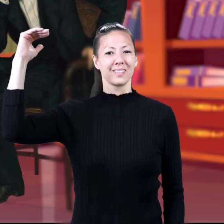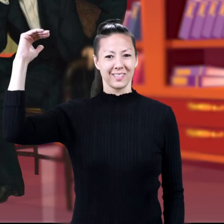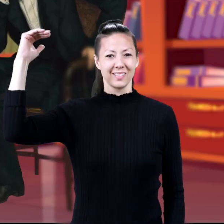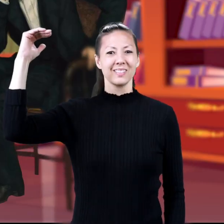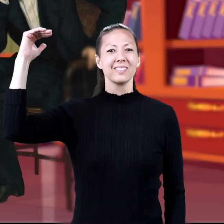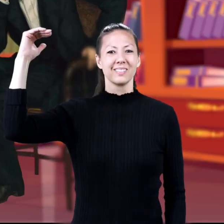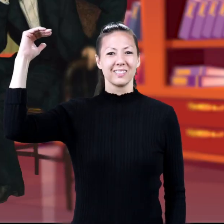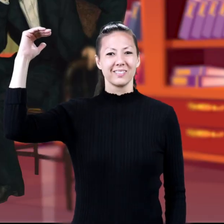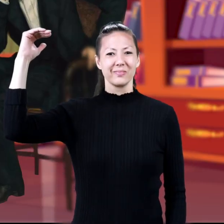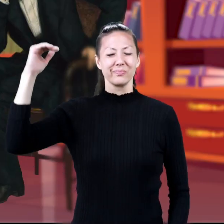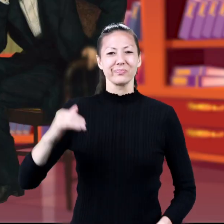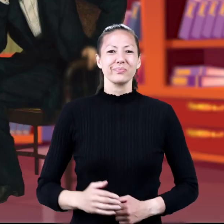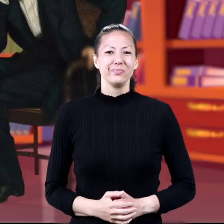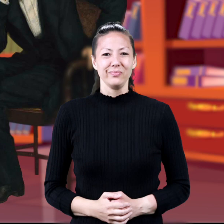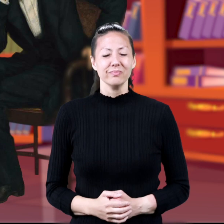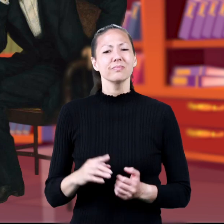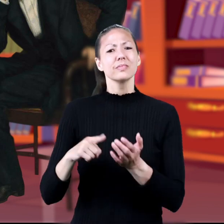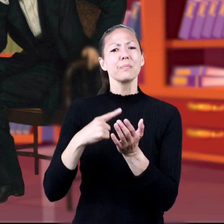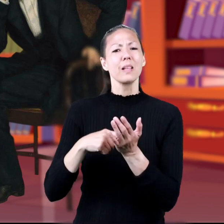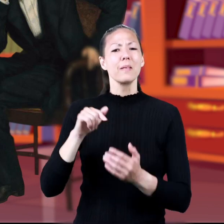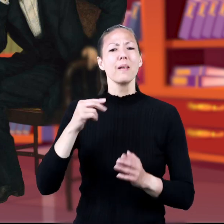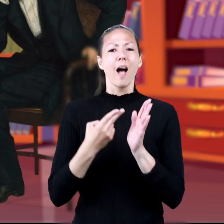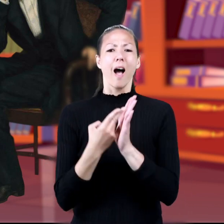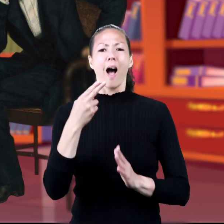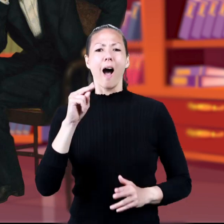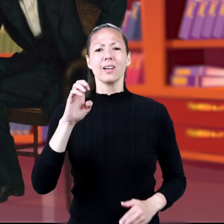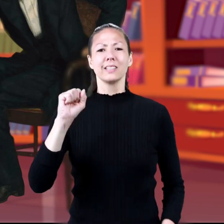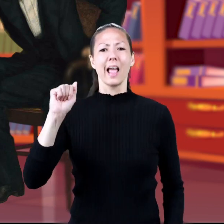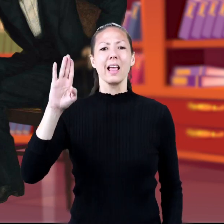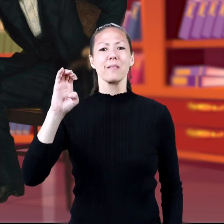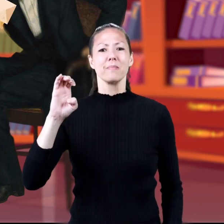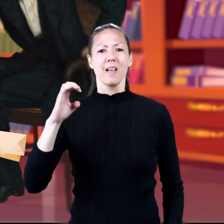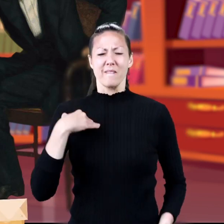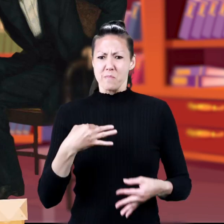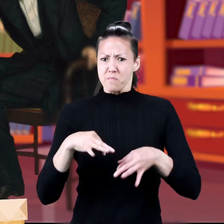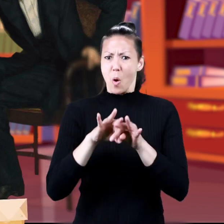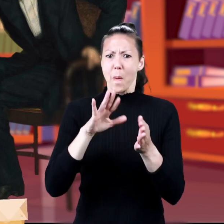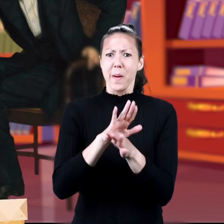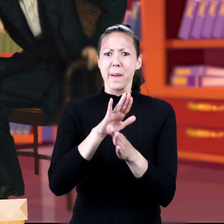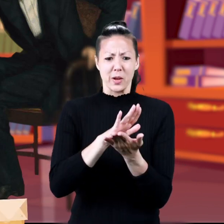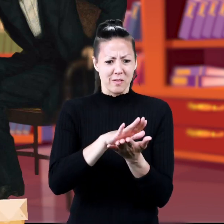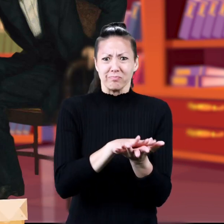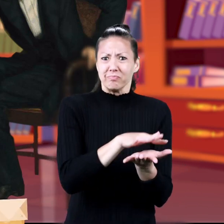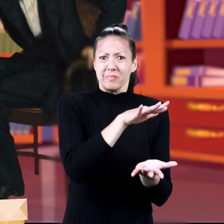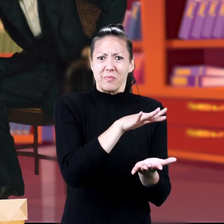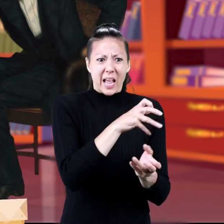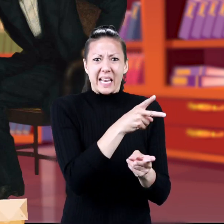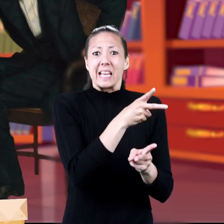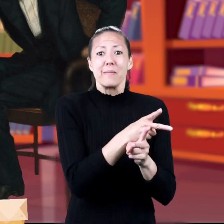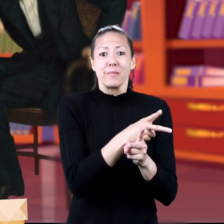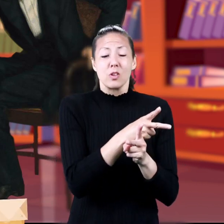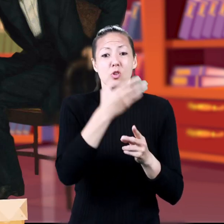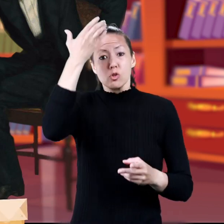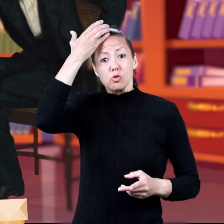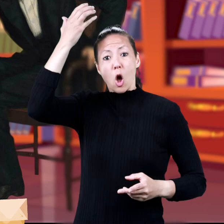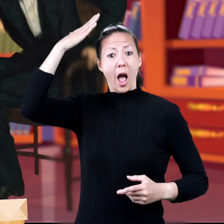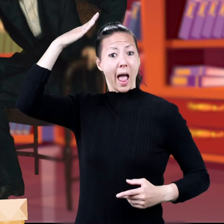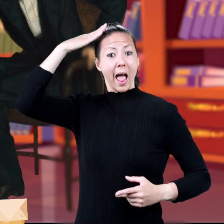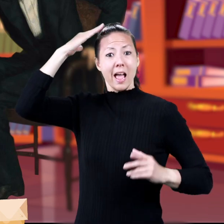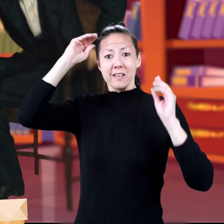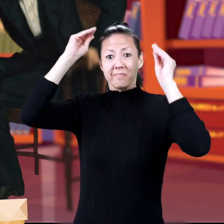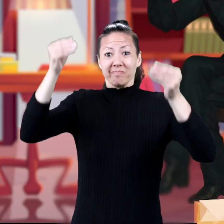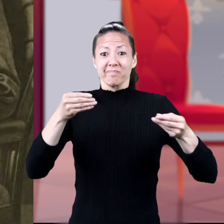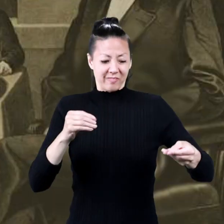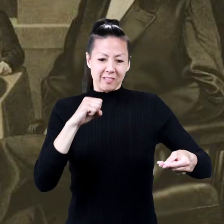Sometimes, Honest Abe would keep important papers under the tall black hats he liked to wear, so he would not lose them.